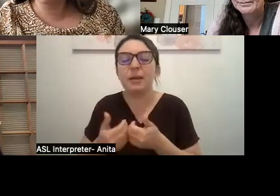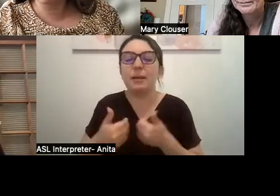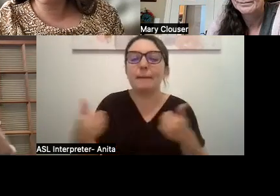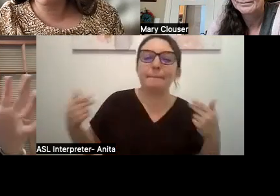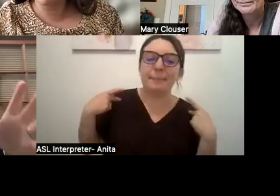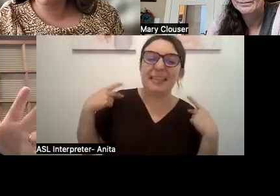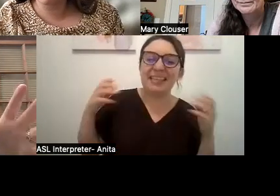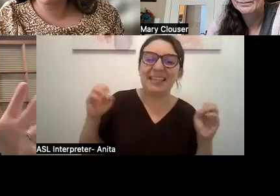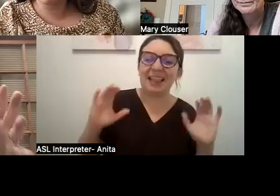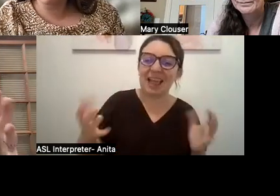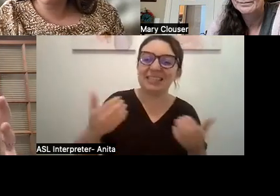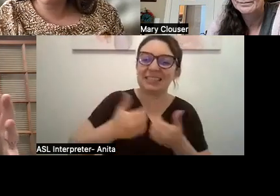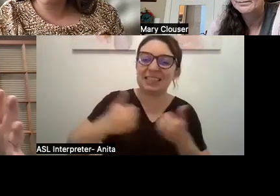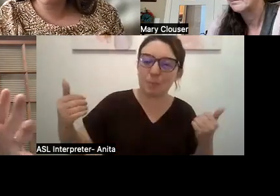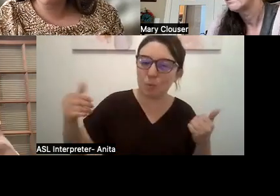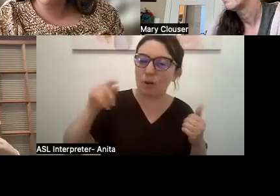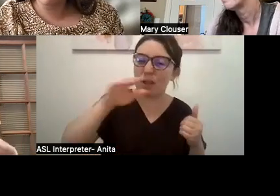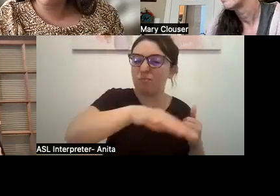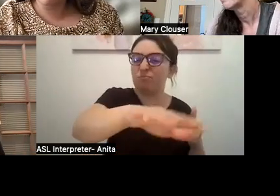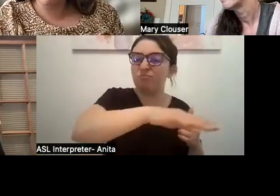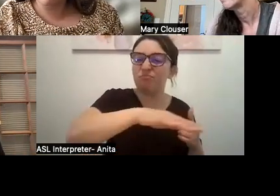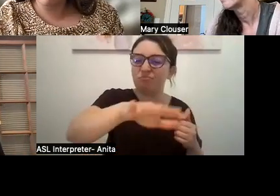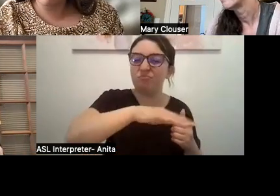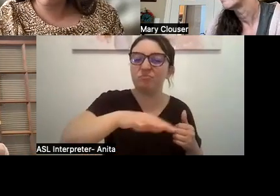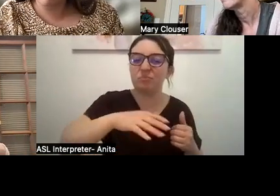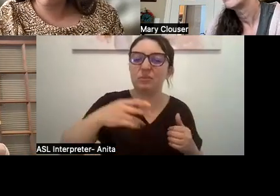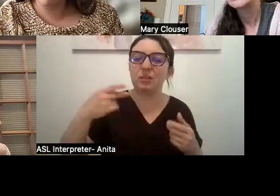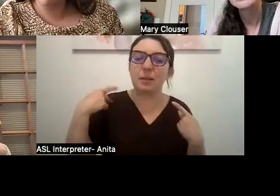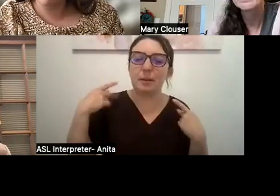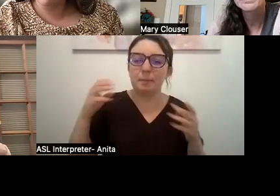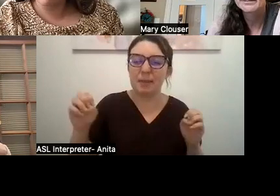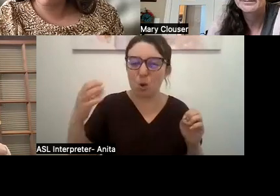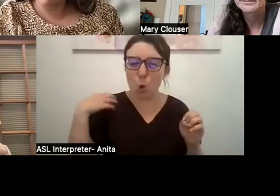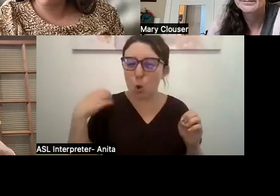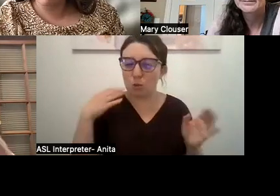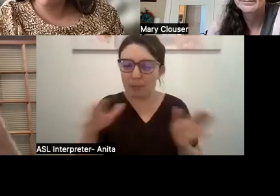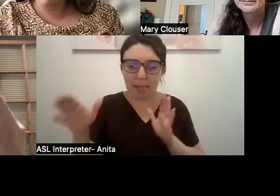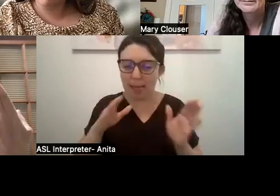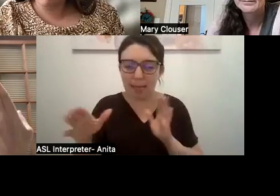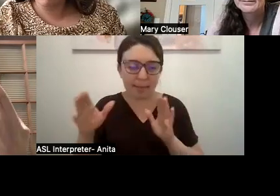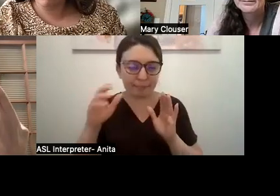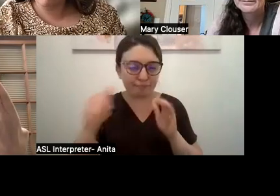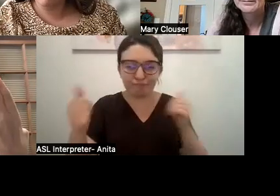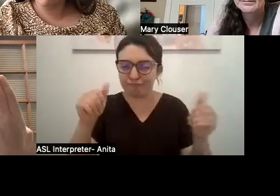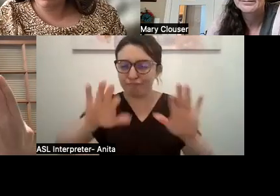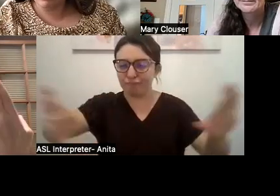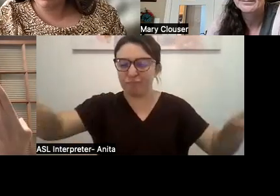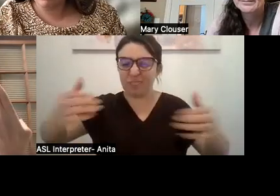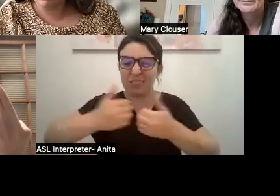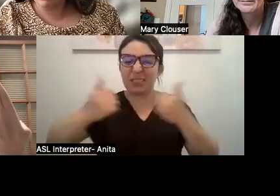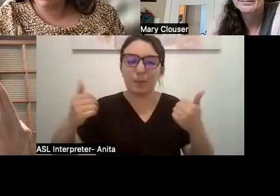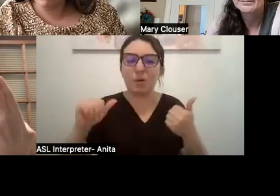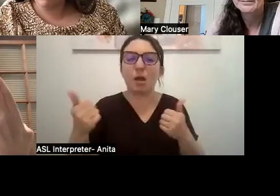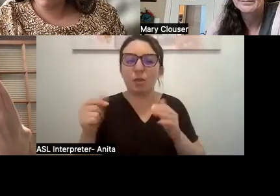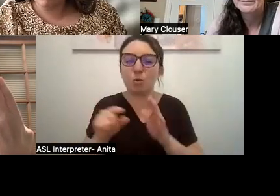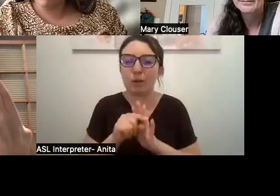And so there's a PE area. We have enough space, and the PE coaches have worked it out that they are separate from the other grades when they're